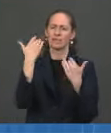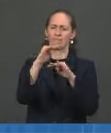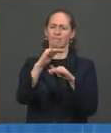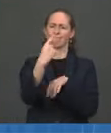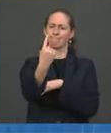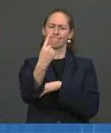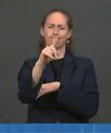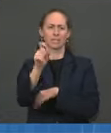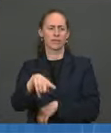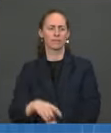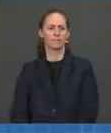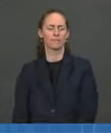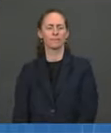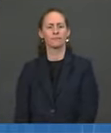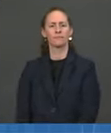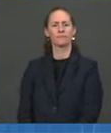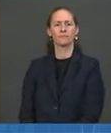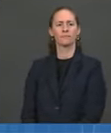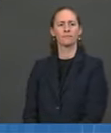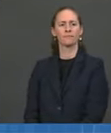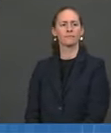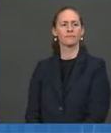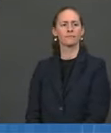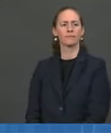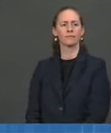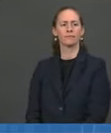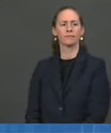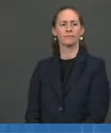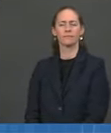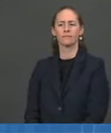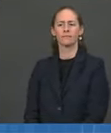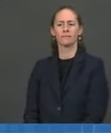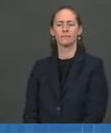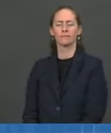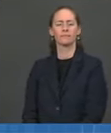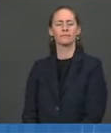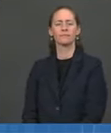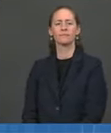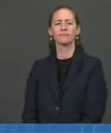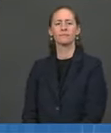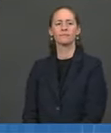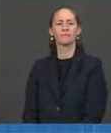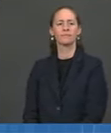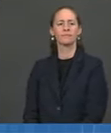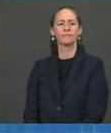let's go to Sasha Pesnick at ABC News.